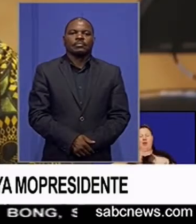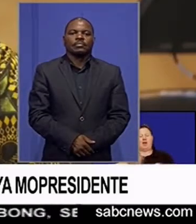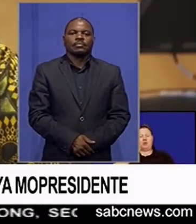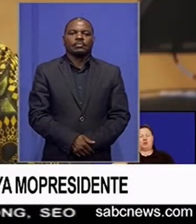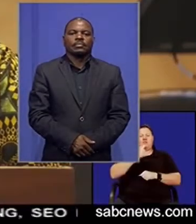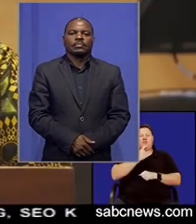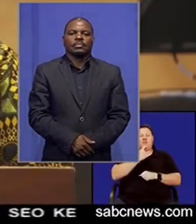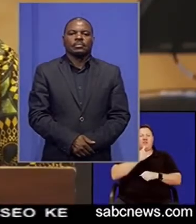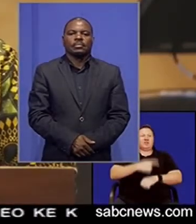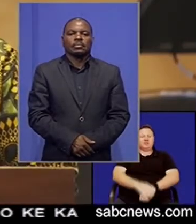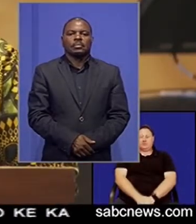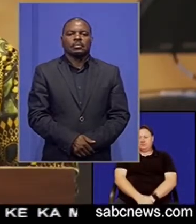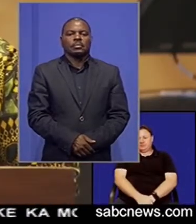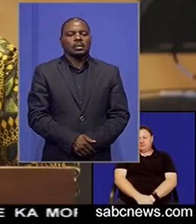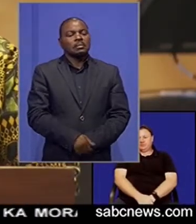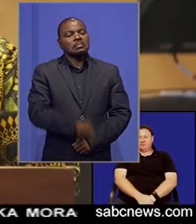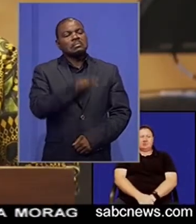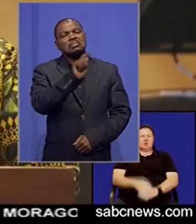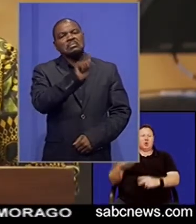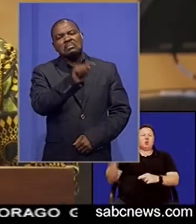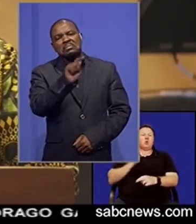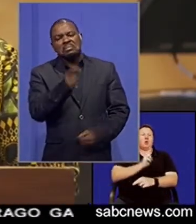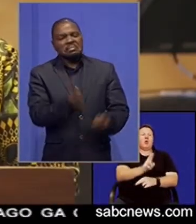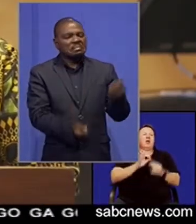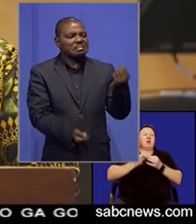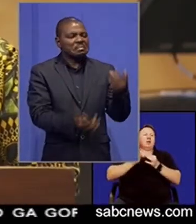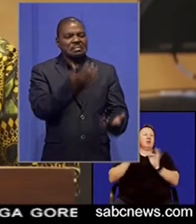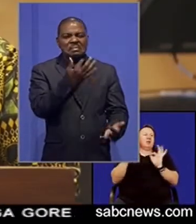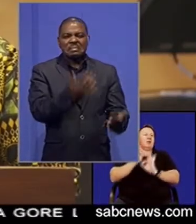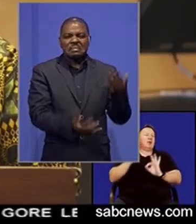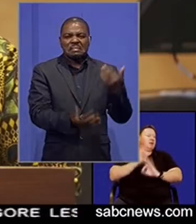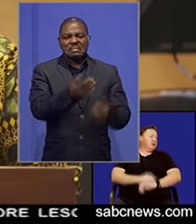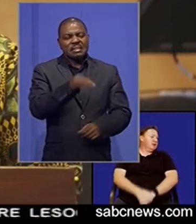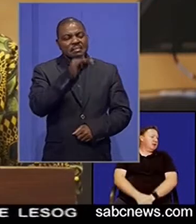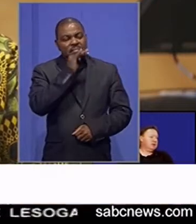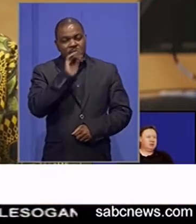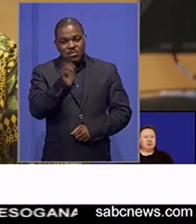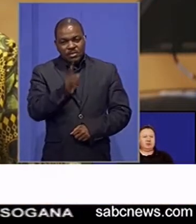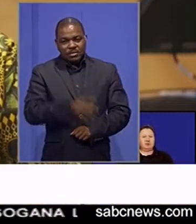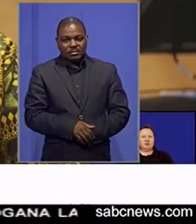ukutshiswa kwezindlu zowisomthetho zethu sisenyeliso nesithuko